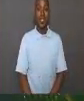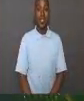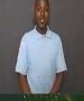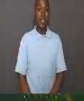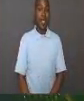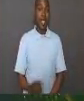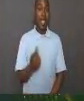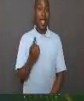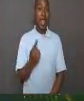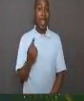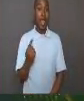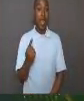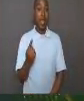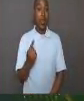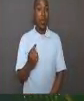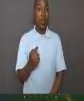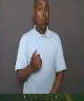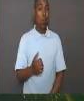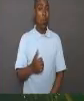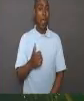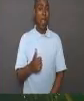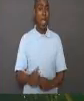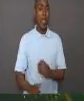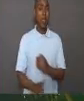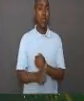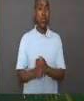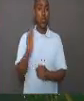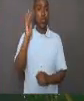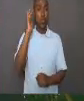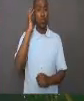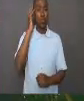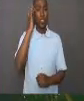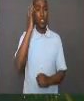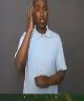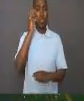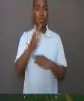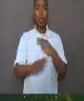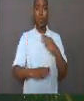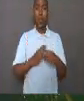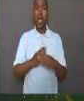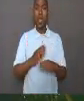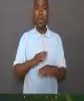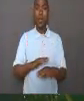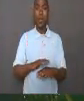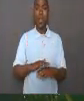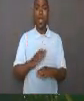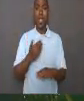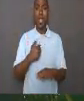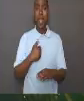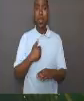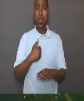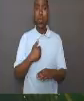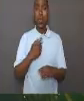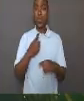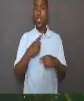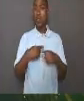of the most damaging diseases in the world are caused by a